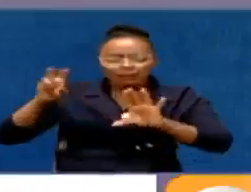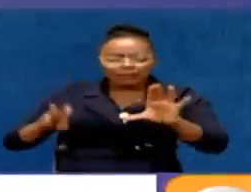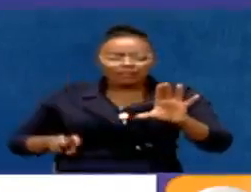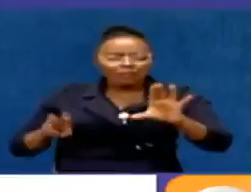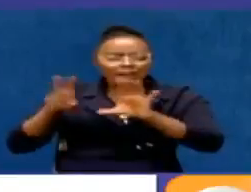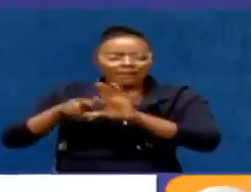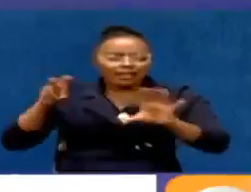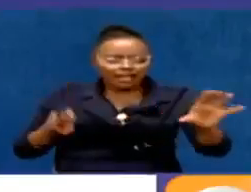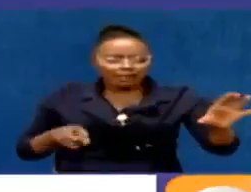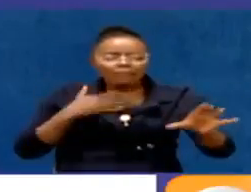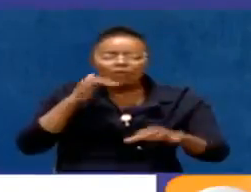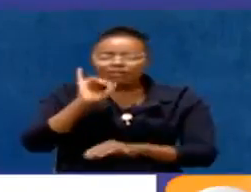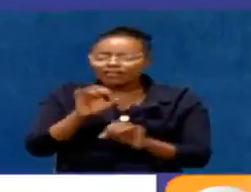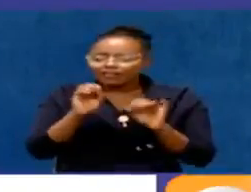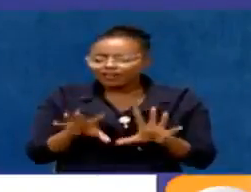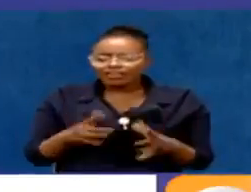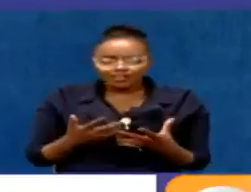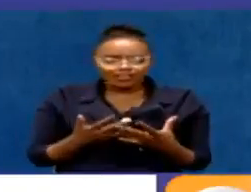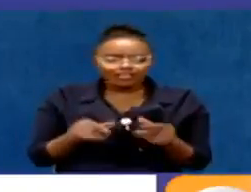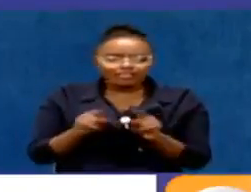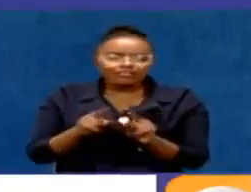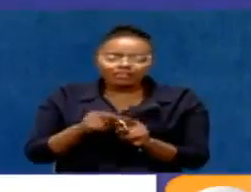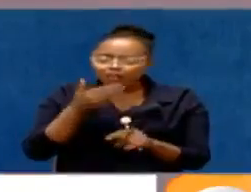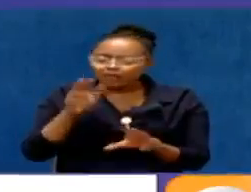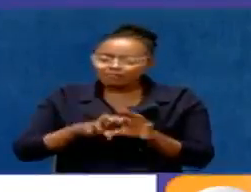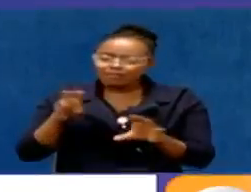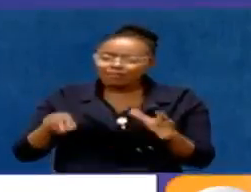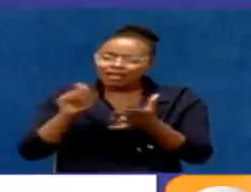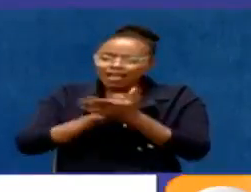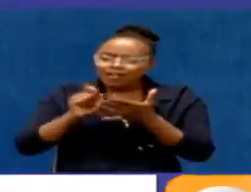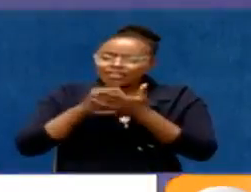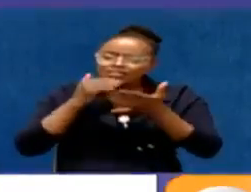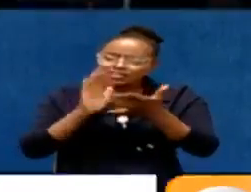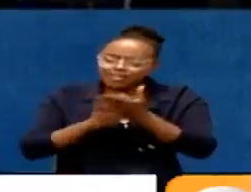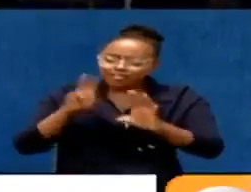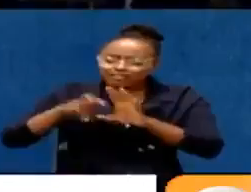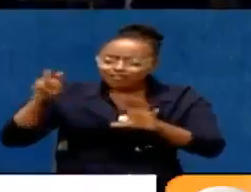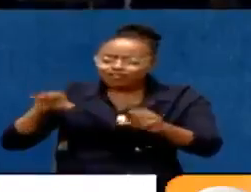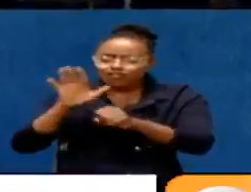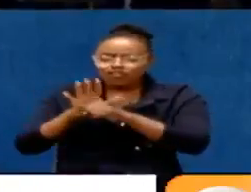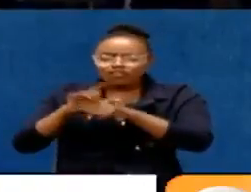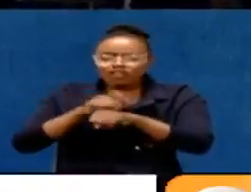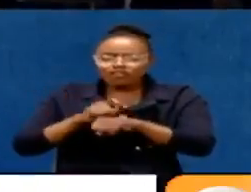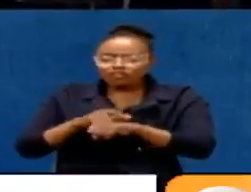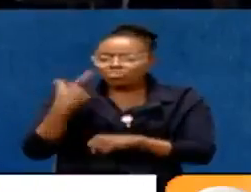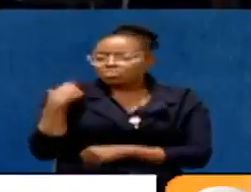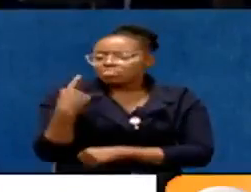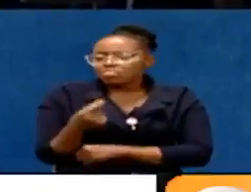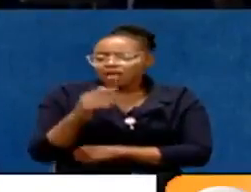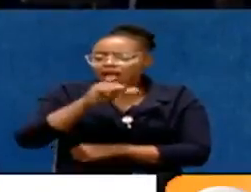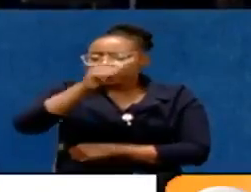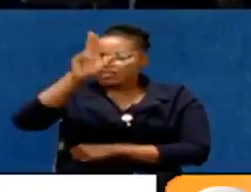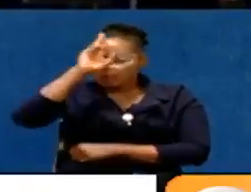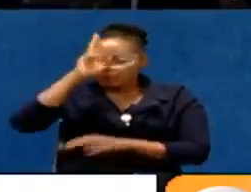Ni resign peacefully. Hata wamekataa kuni resign. Nimeandika several resignation letters. Not long ago, another